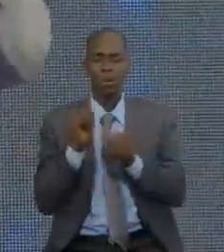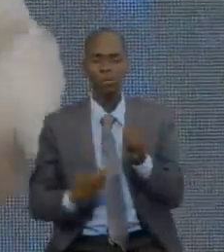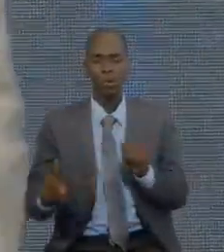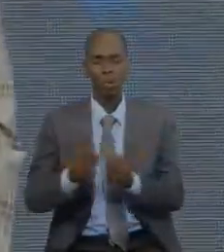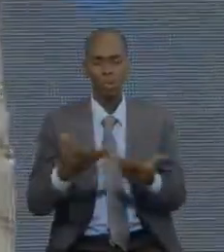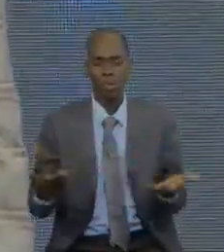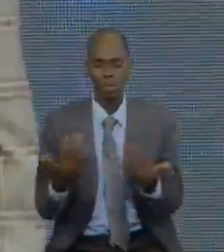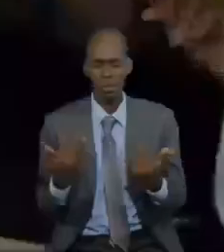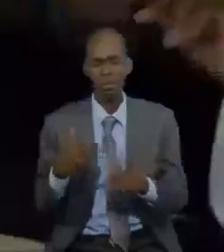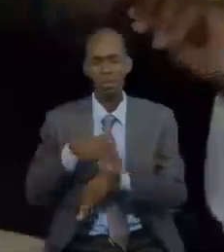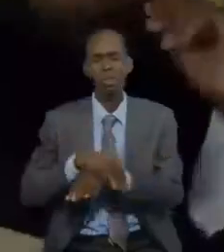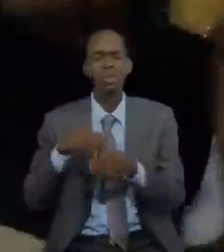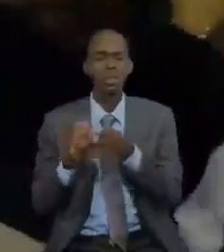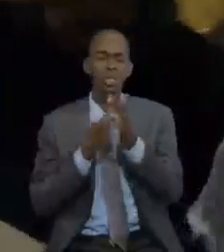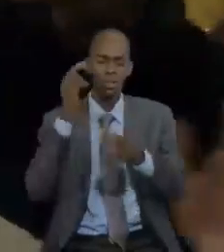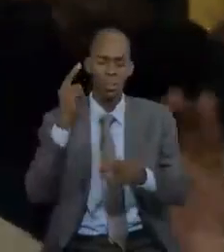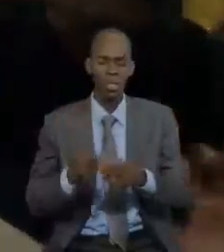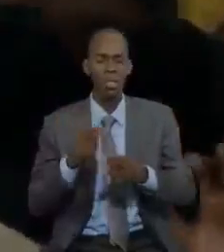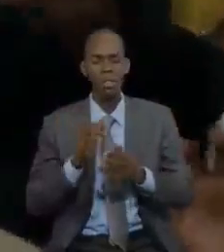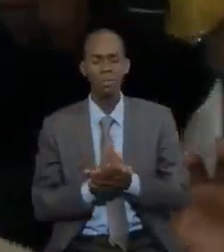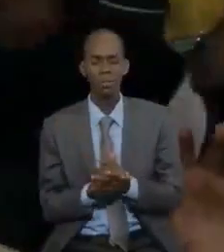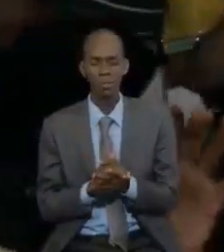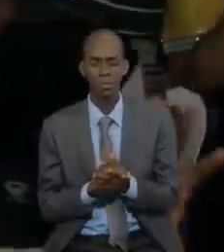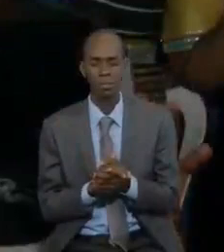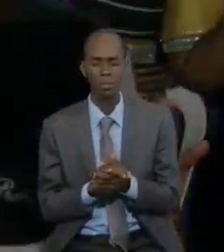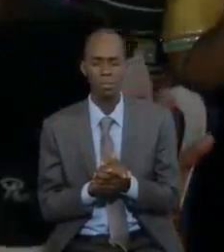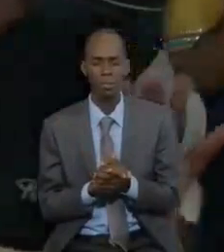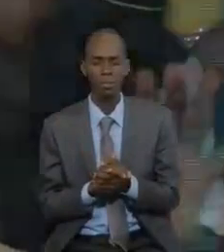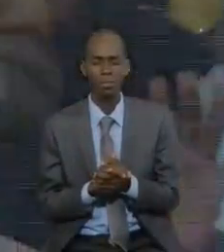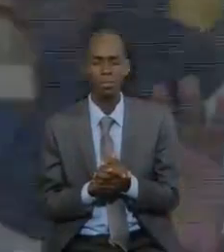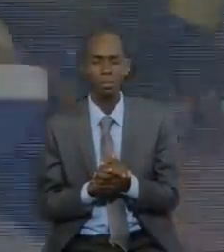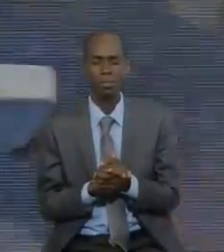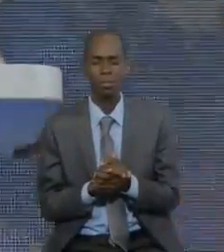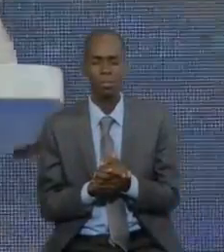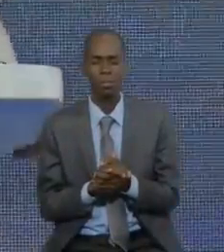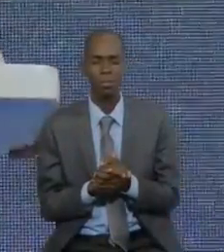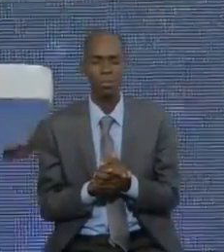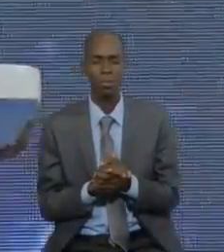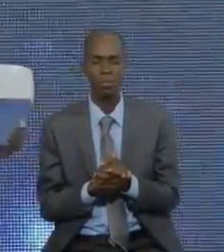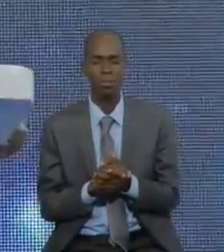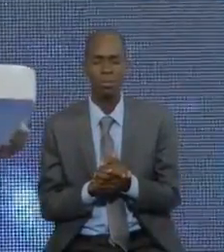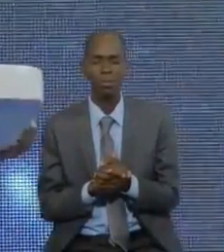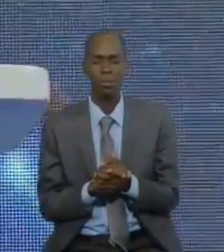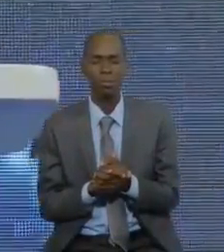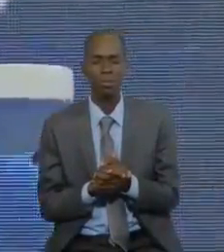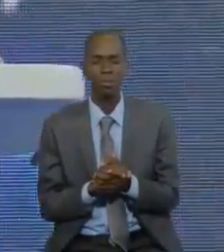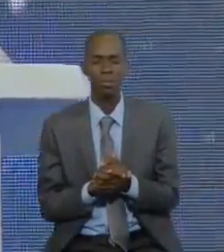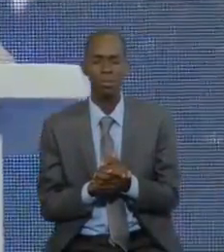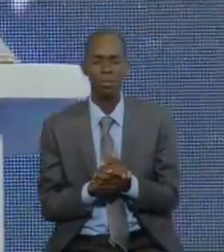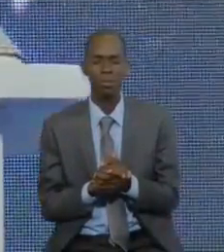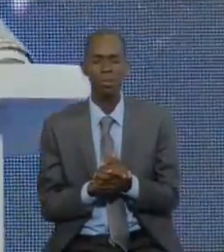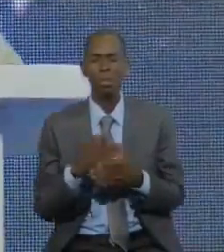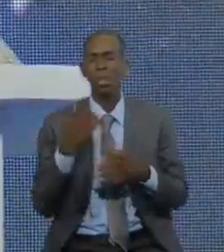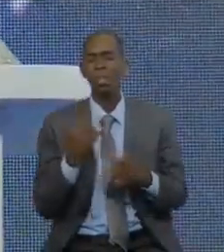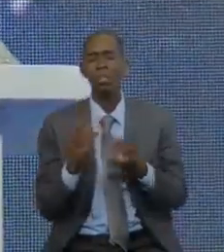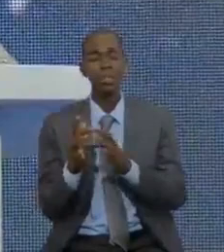tonight in Jesus' name. The Jesus